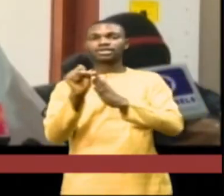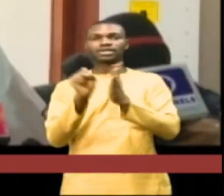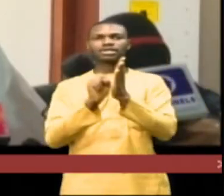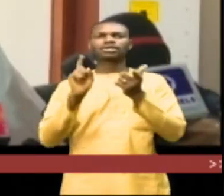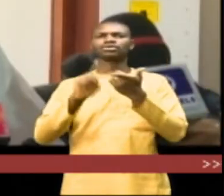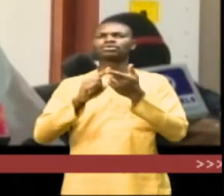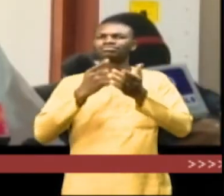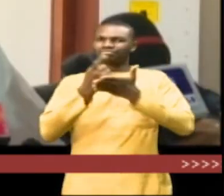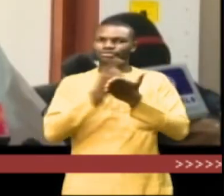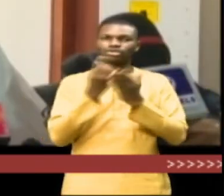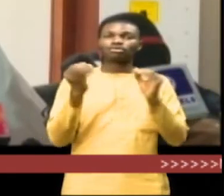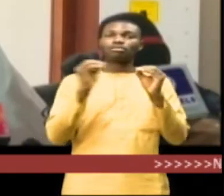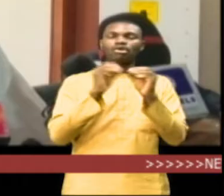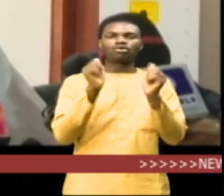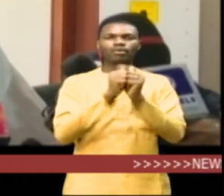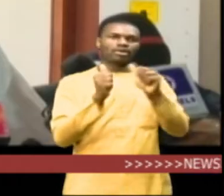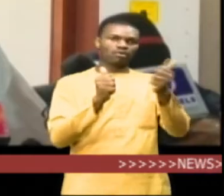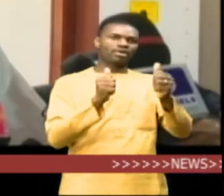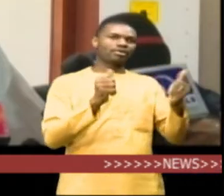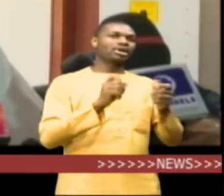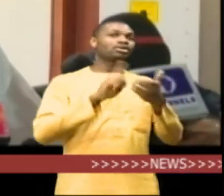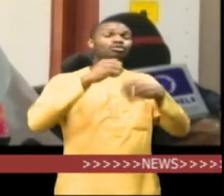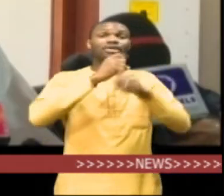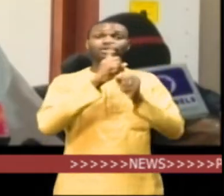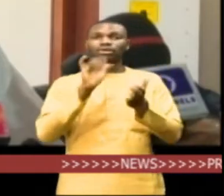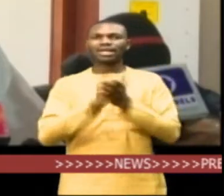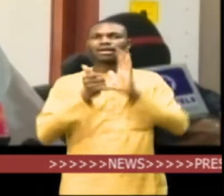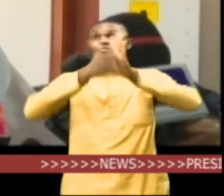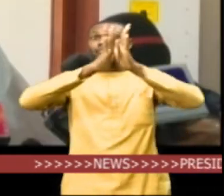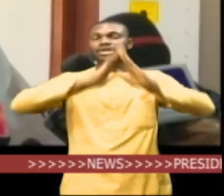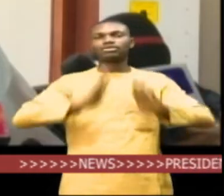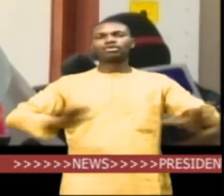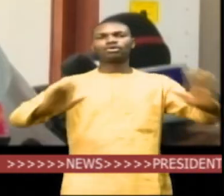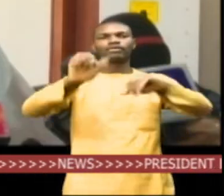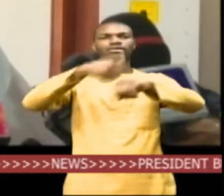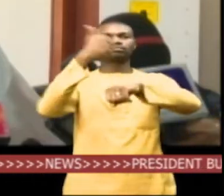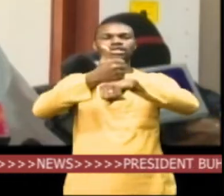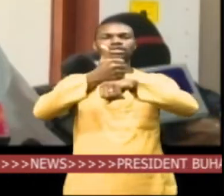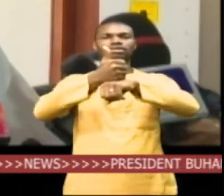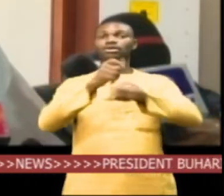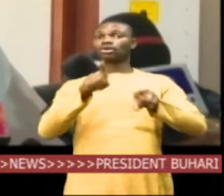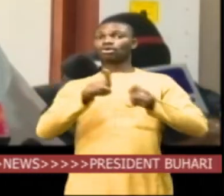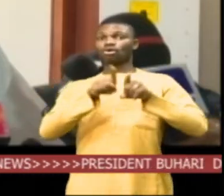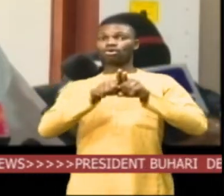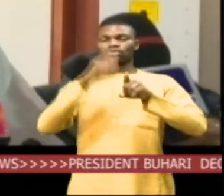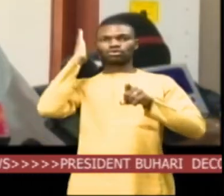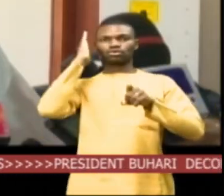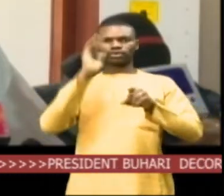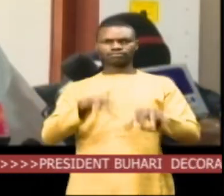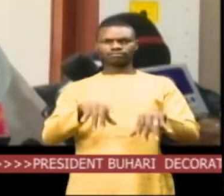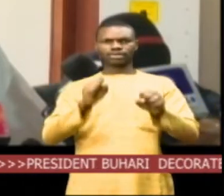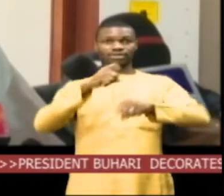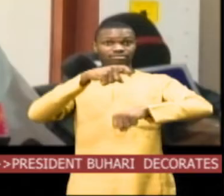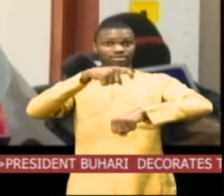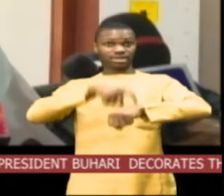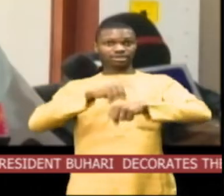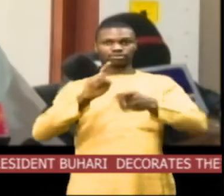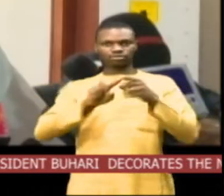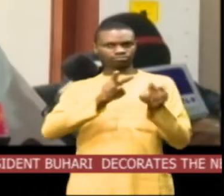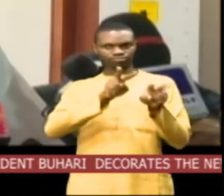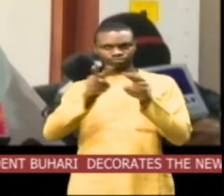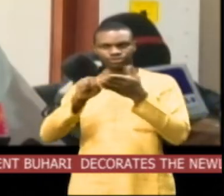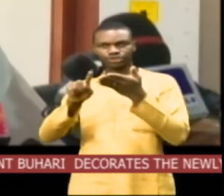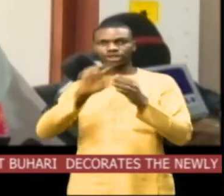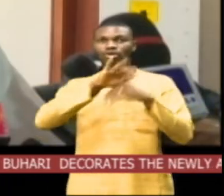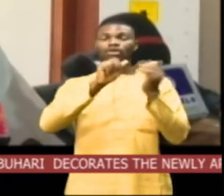with the stakeholders on how to ensure peace among the people, and will also take time off to inspect some of the projects embarked